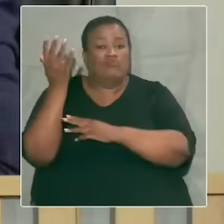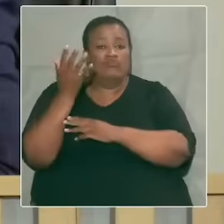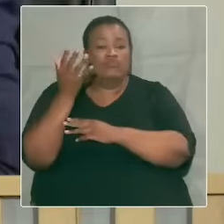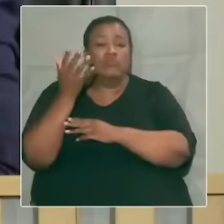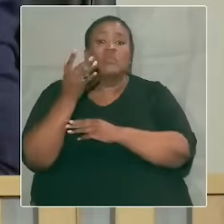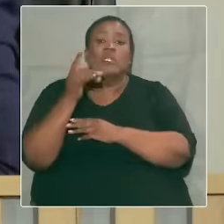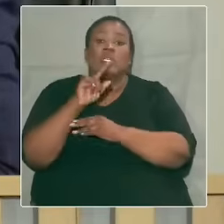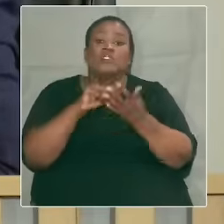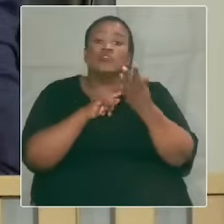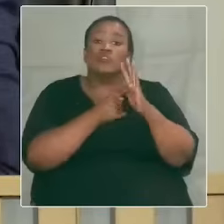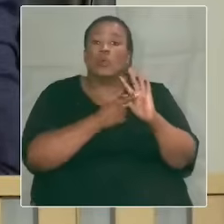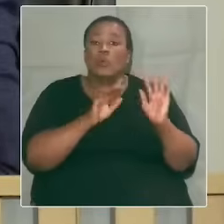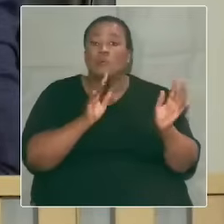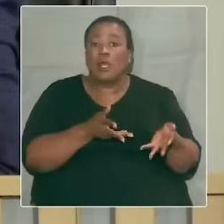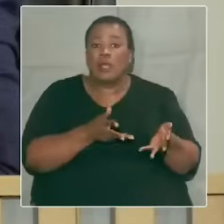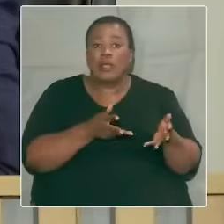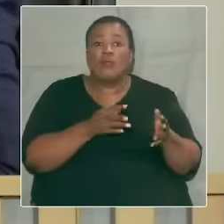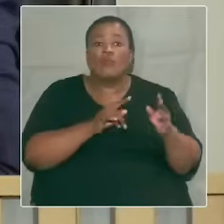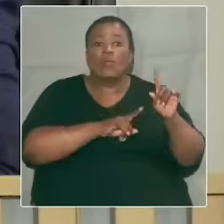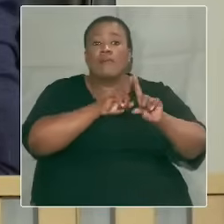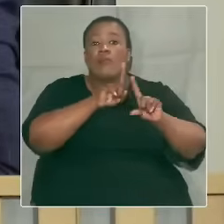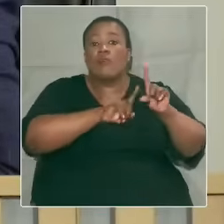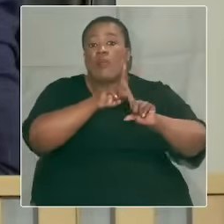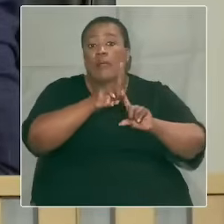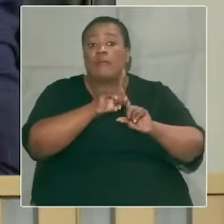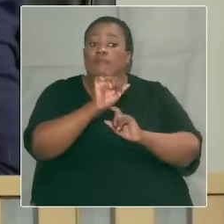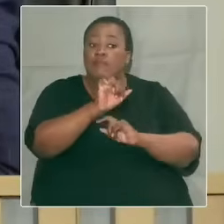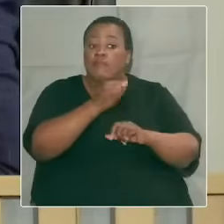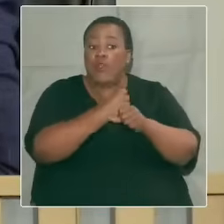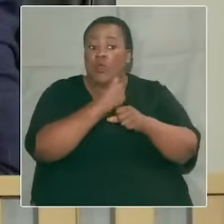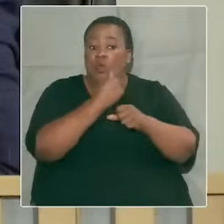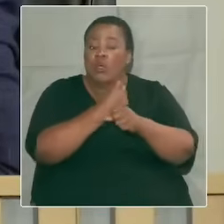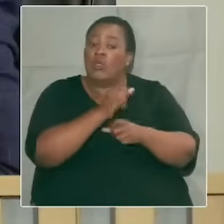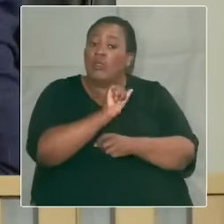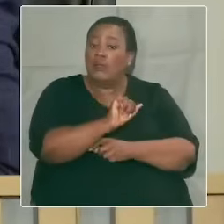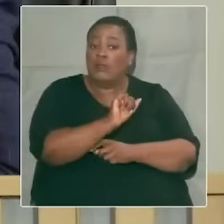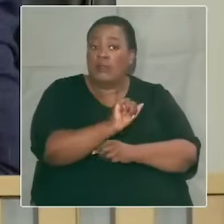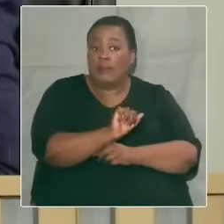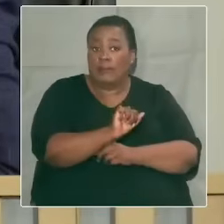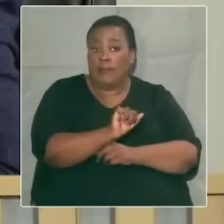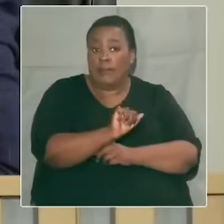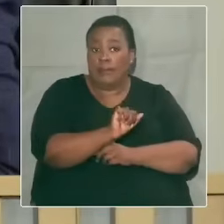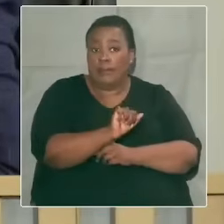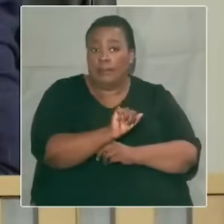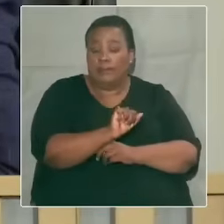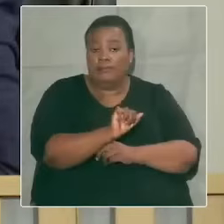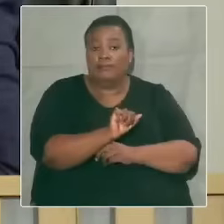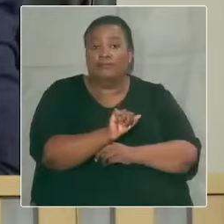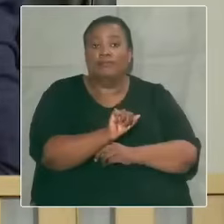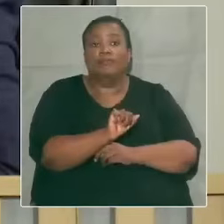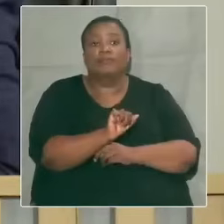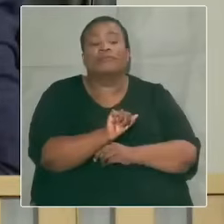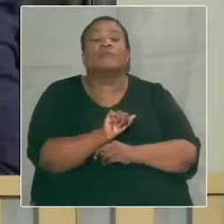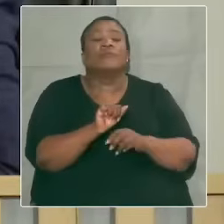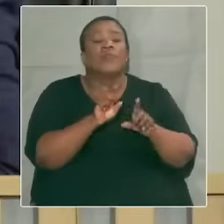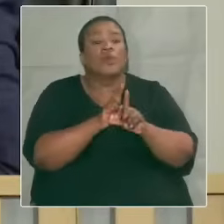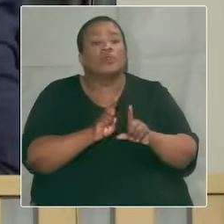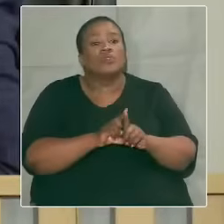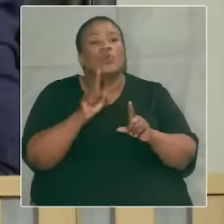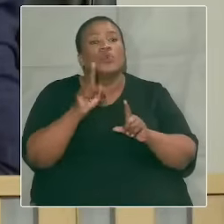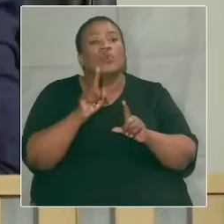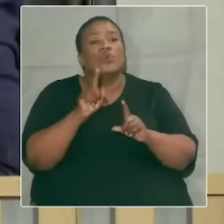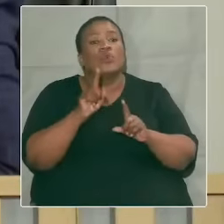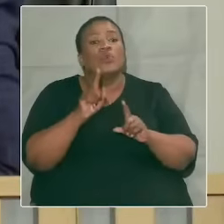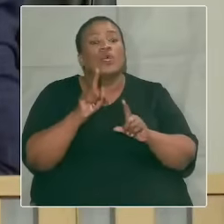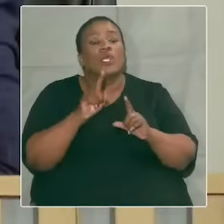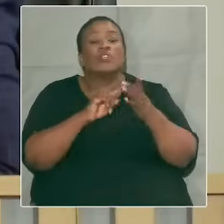only demonstrated the progress in the work that falls within the mandate of the task team, it has also revealed